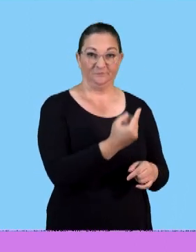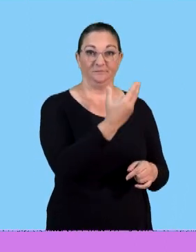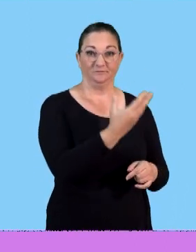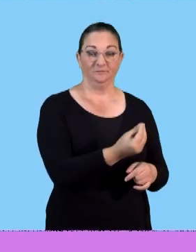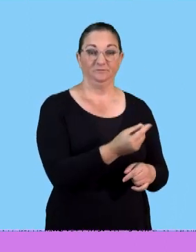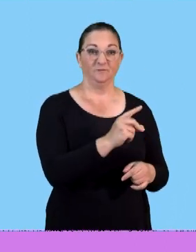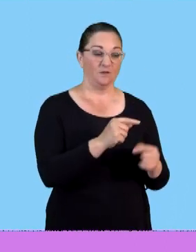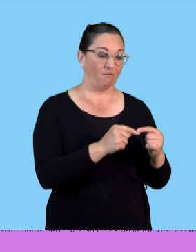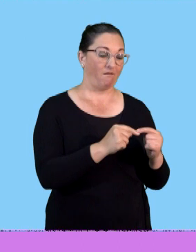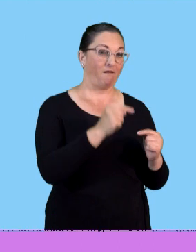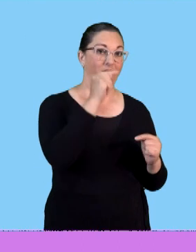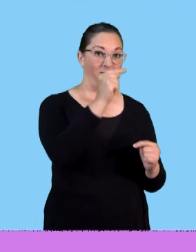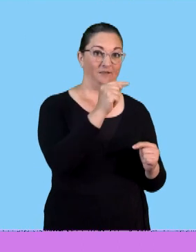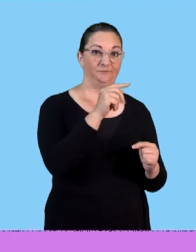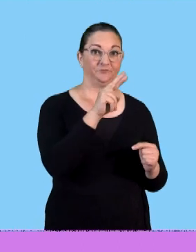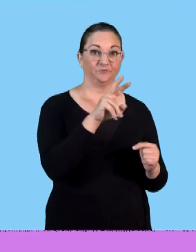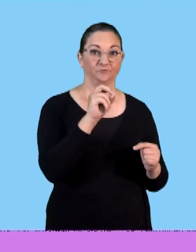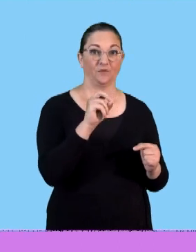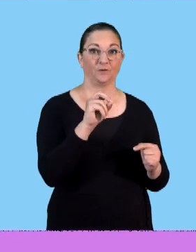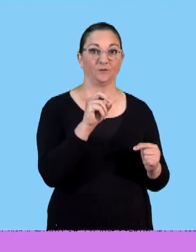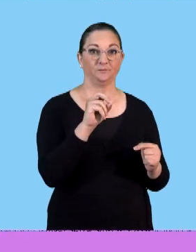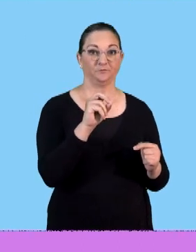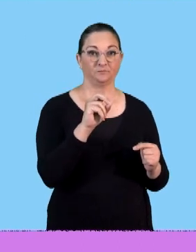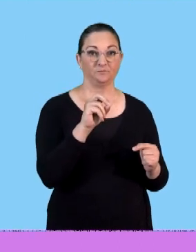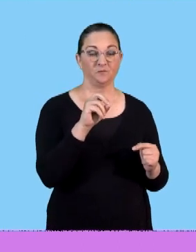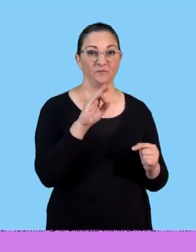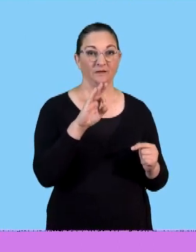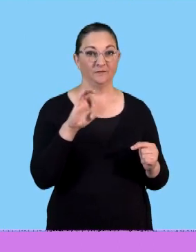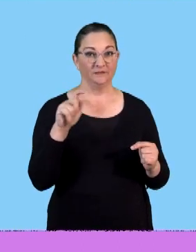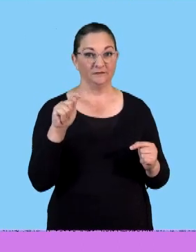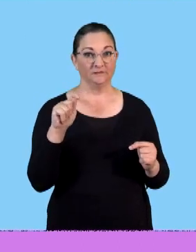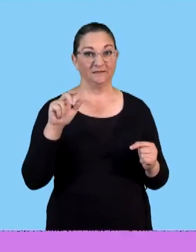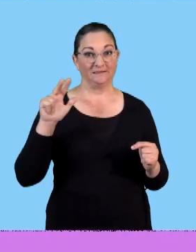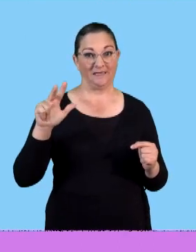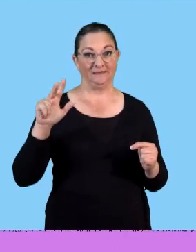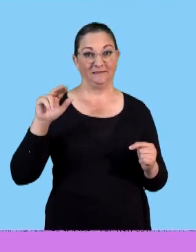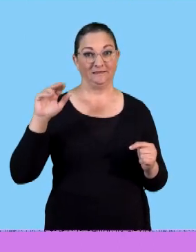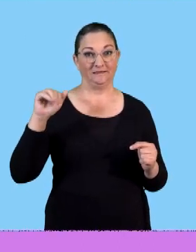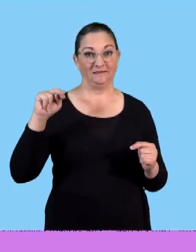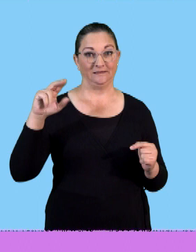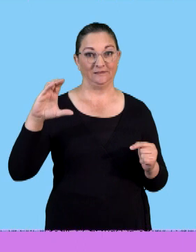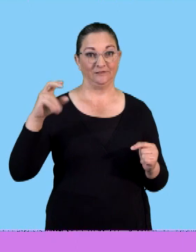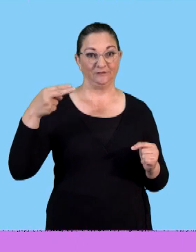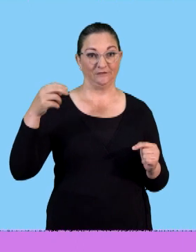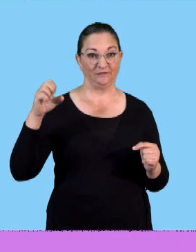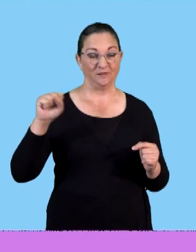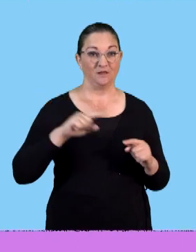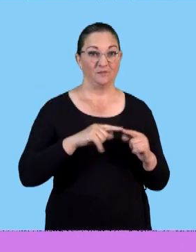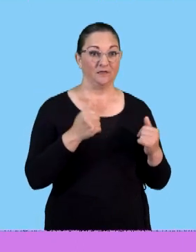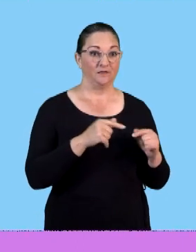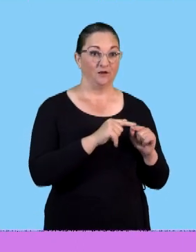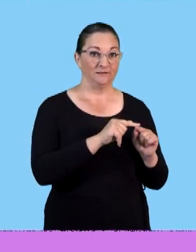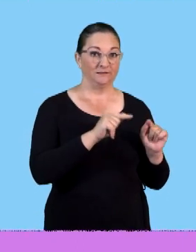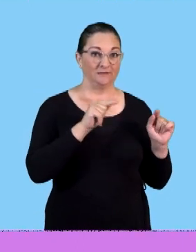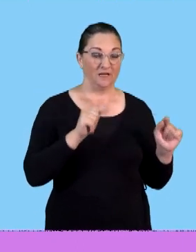has height of 20 feet and 8 inches, diameter of 120 inches, right? What